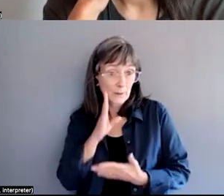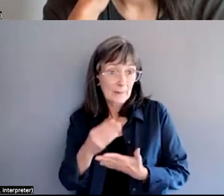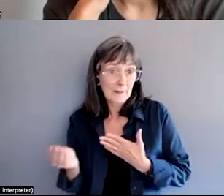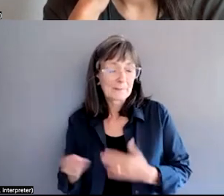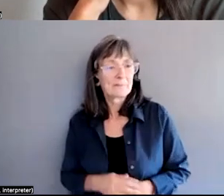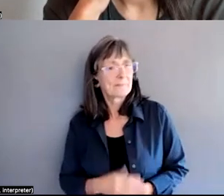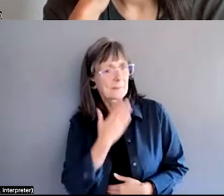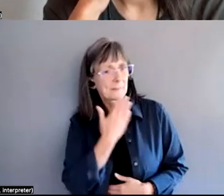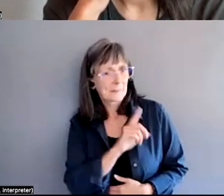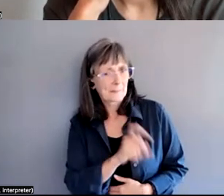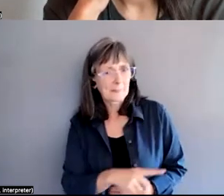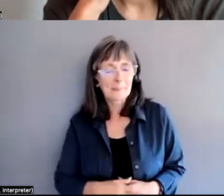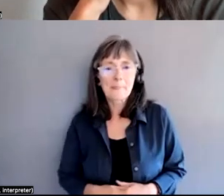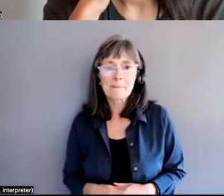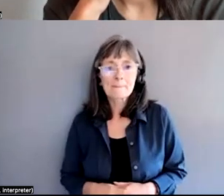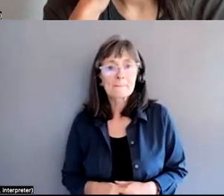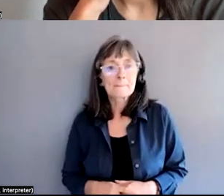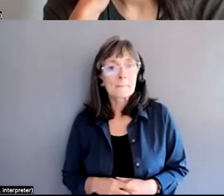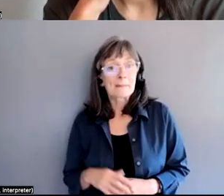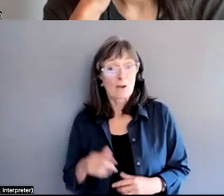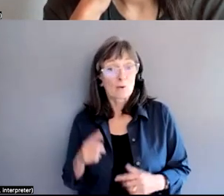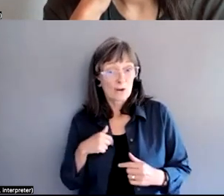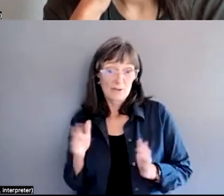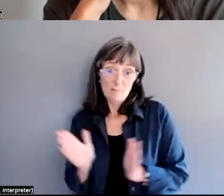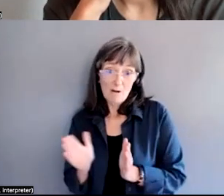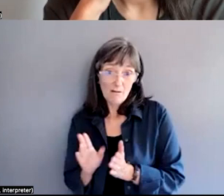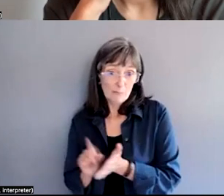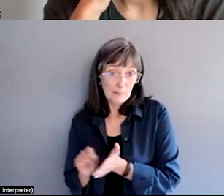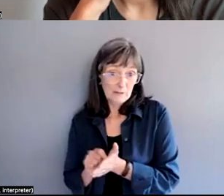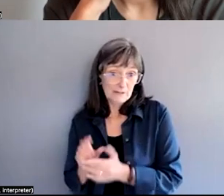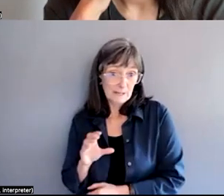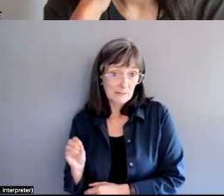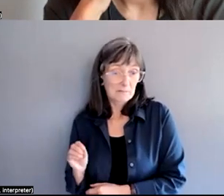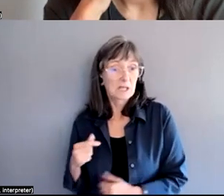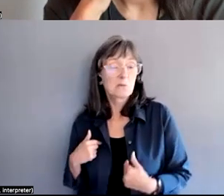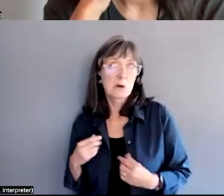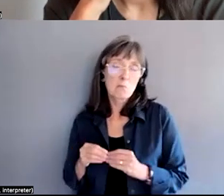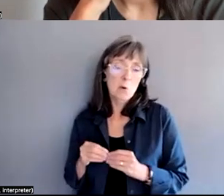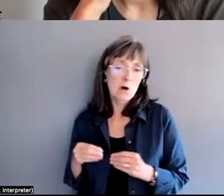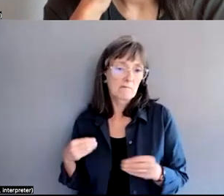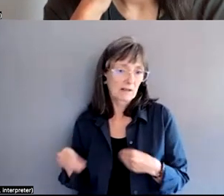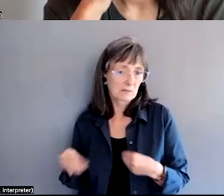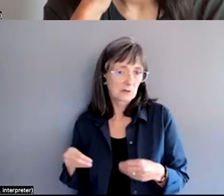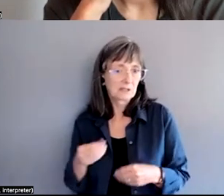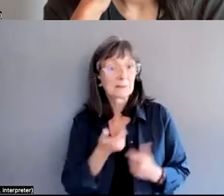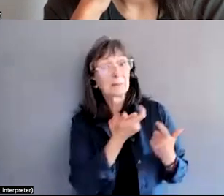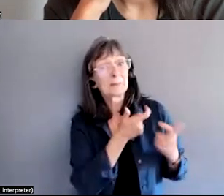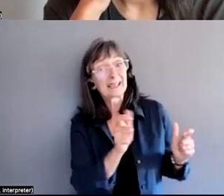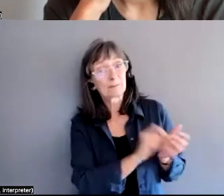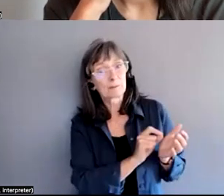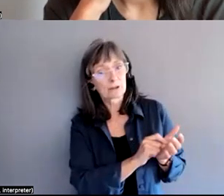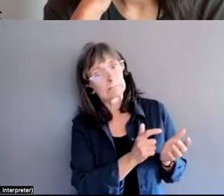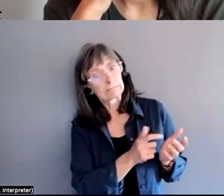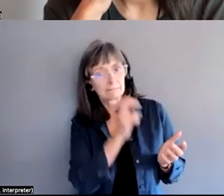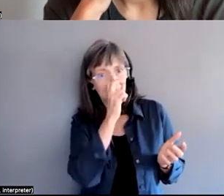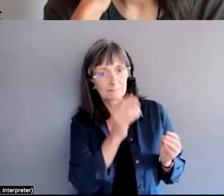question, because I think as a small press, we can get away with a bit more than bigger publishers do, and we can